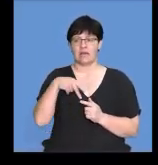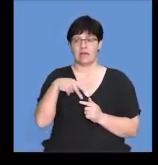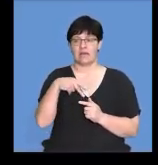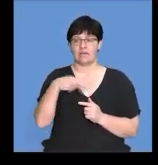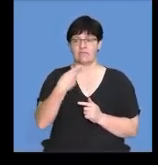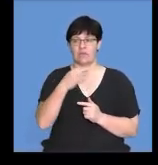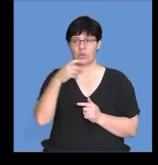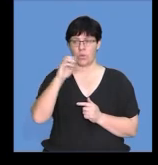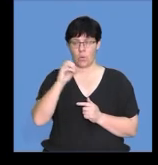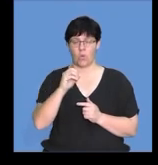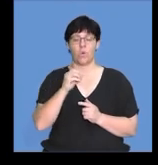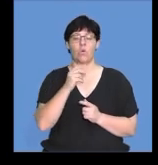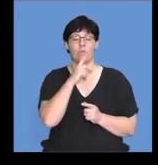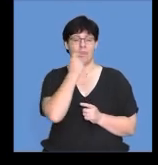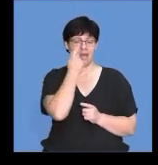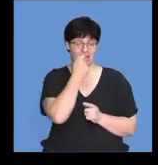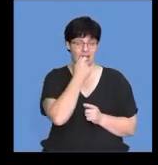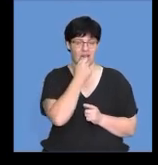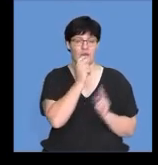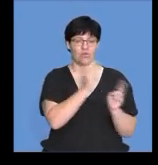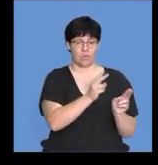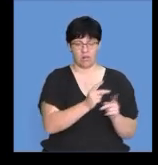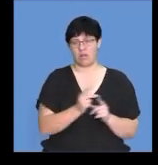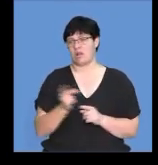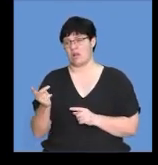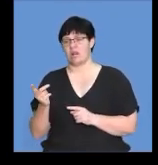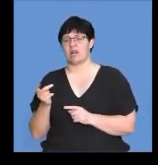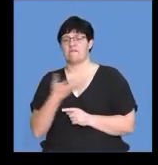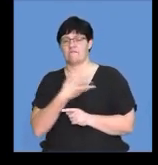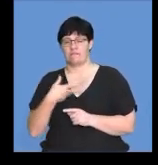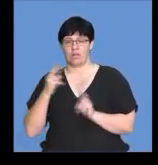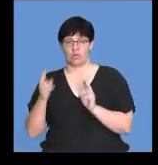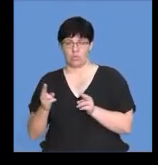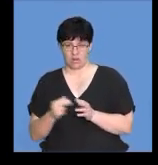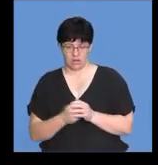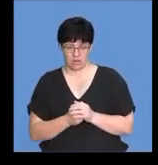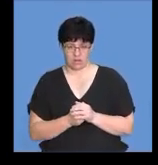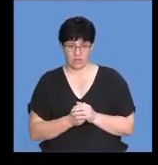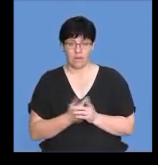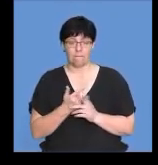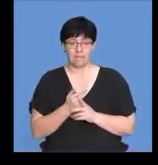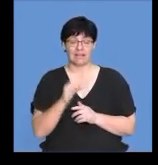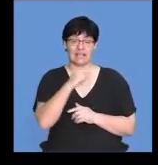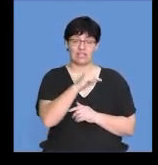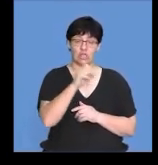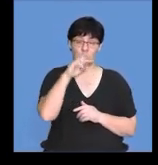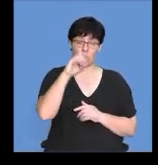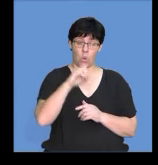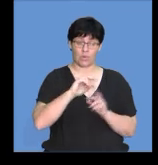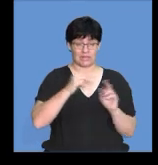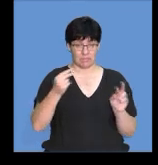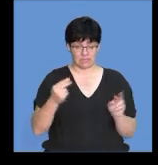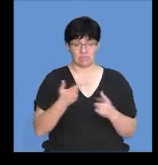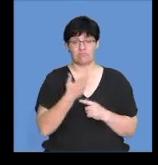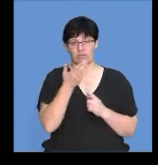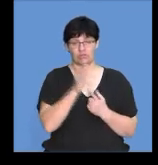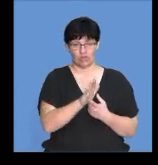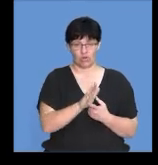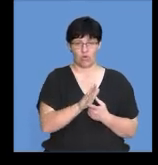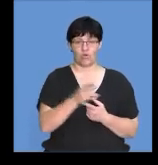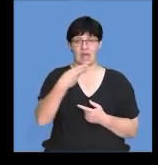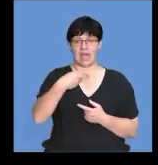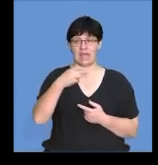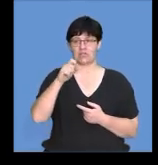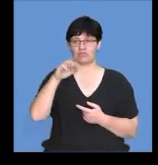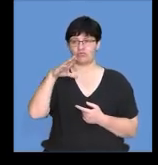male, that's normal, male and female that are normal, but we know that their genotypes indicate that they are heterozygous,